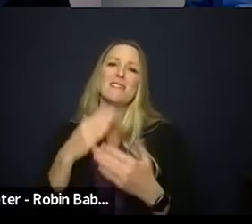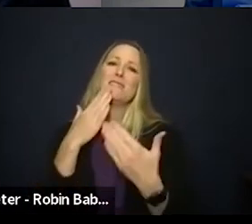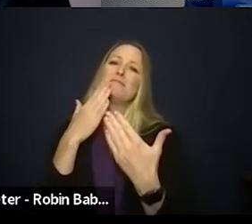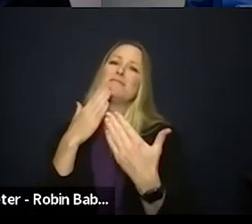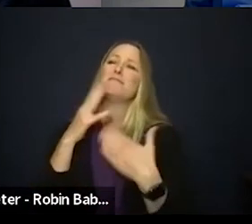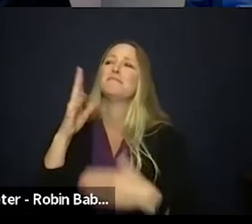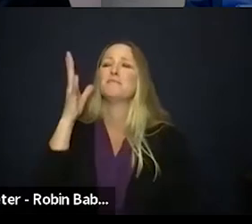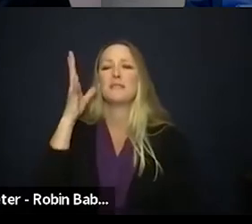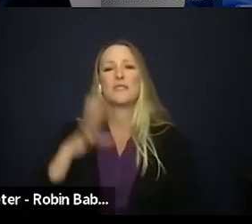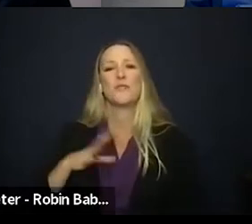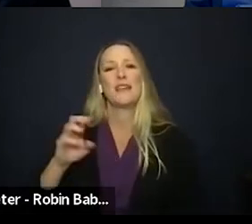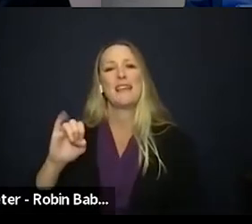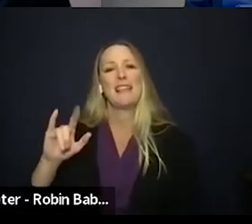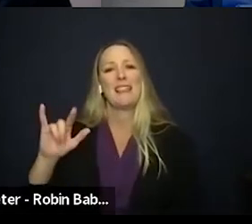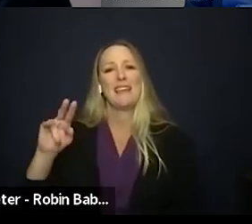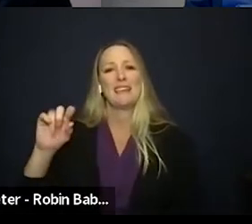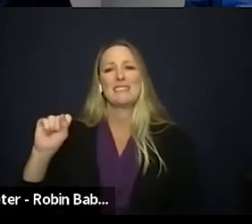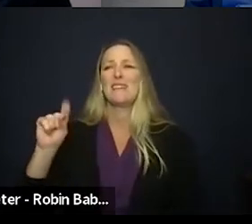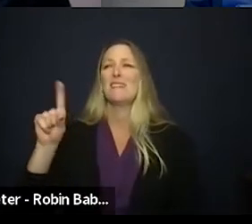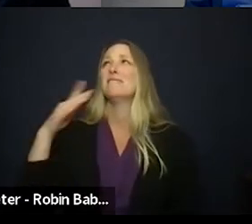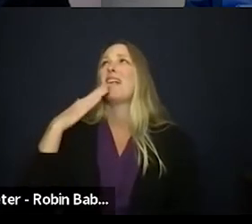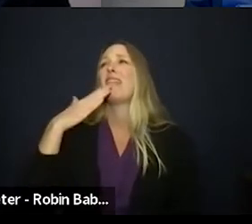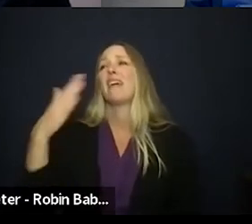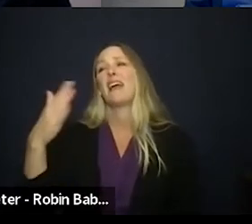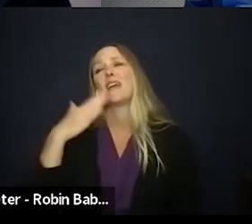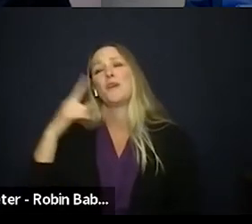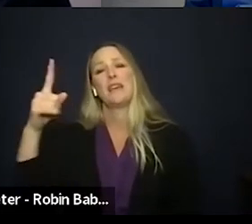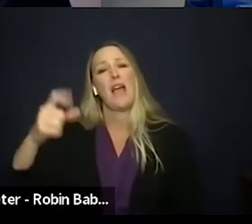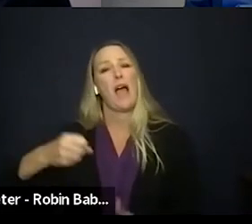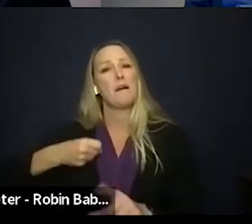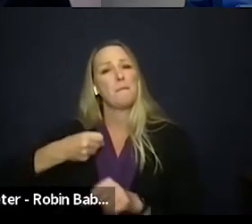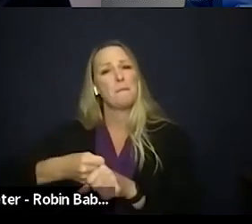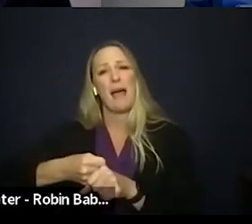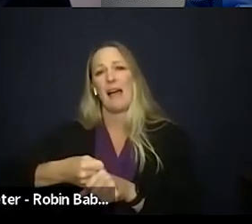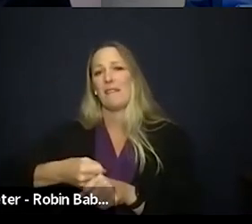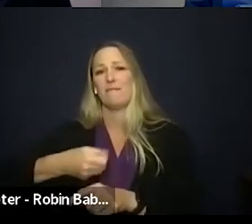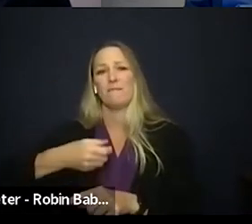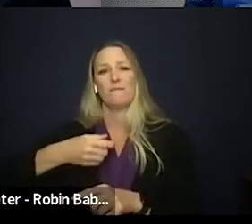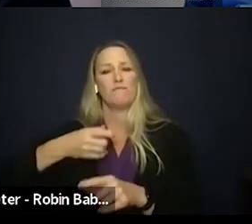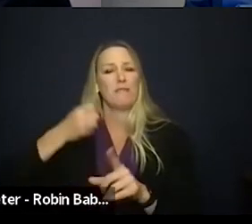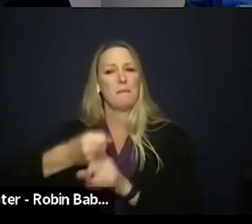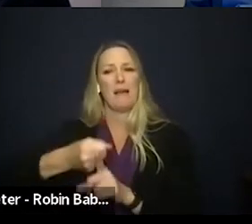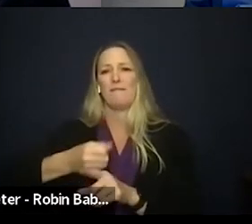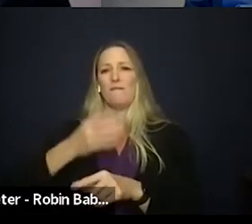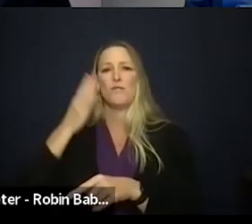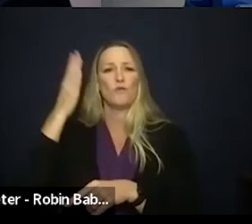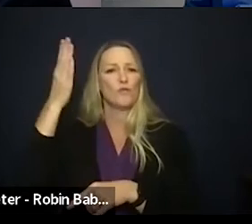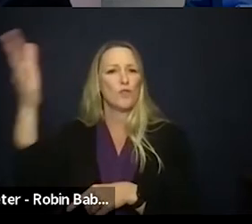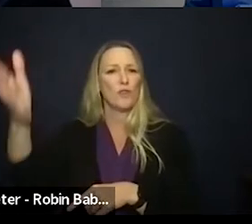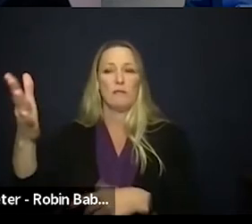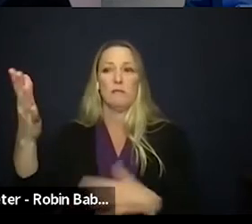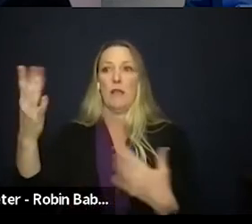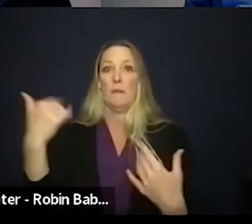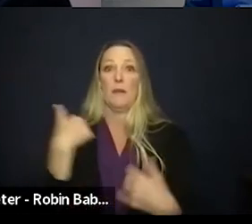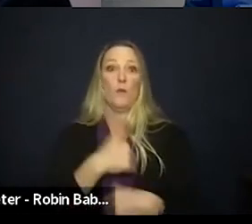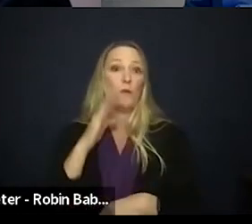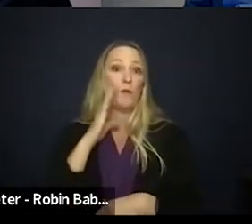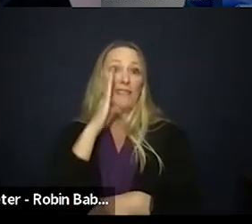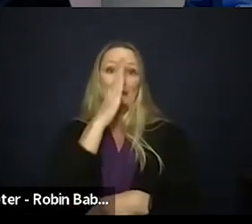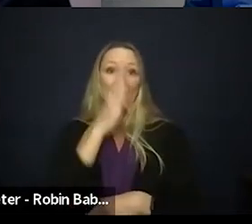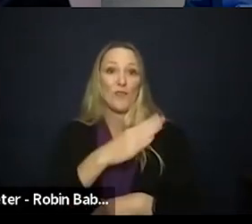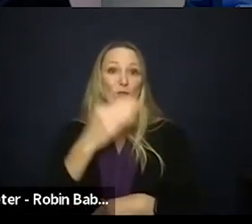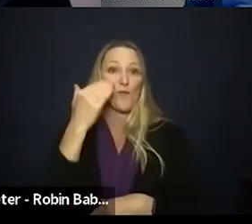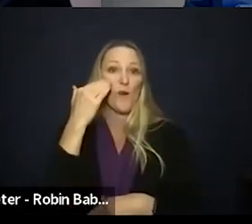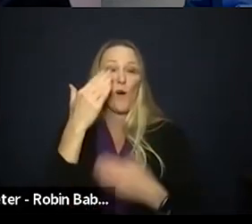ealings truly impacting the future beyond our wildest dreams we will never know but we will be certain